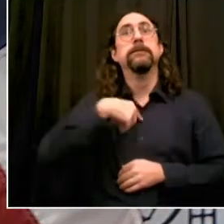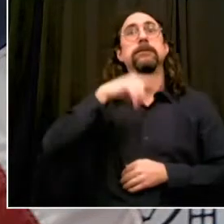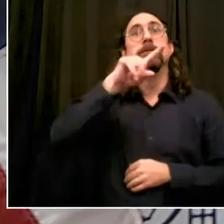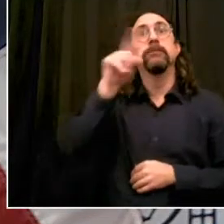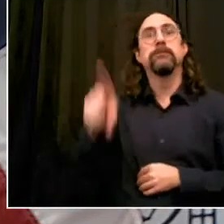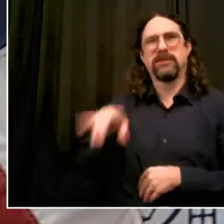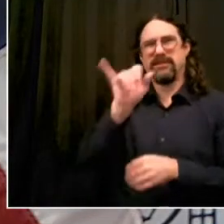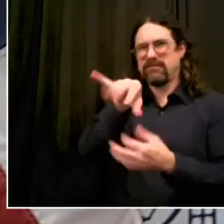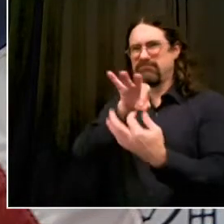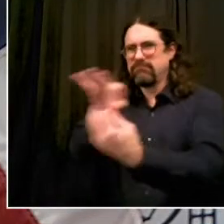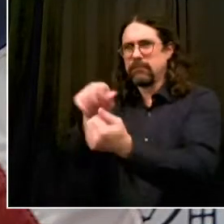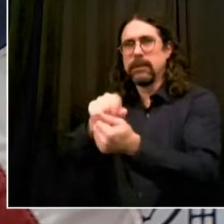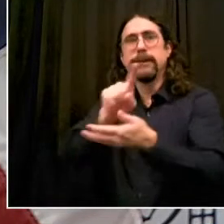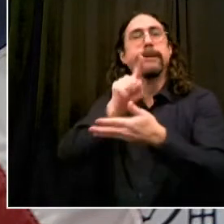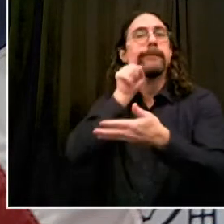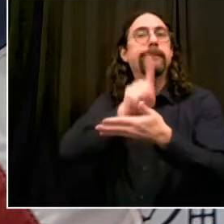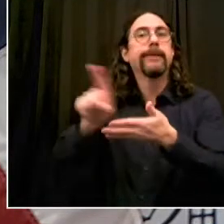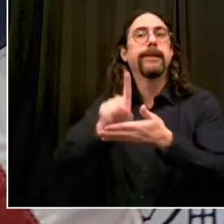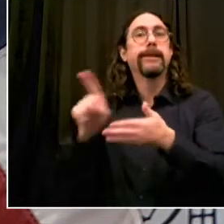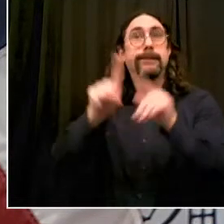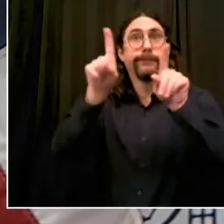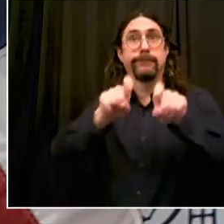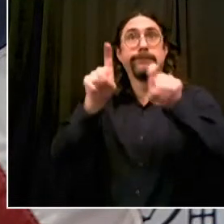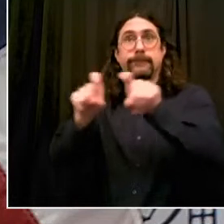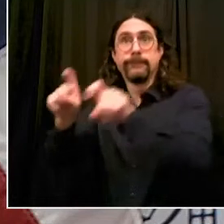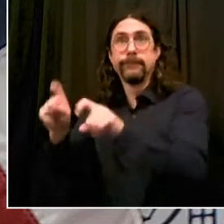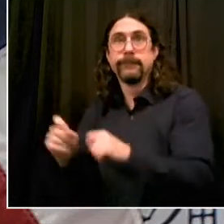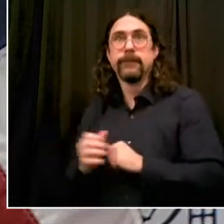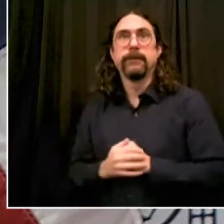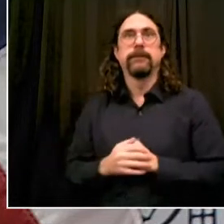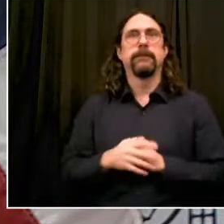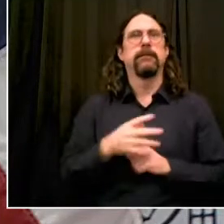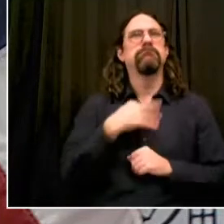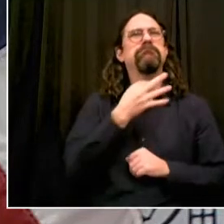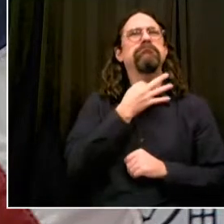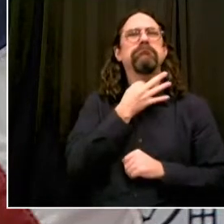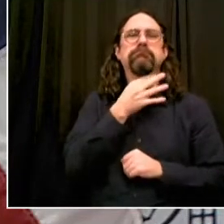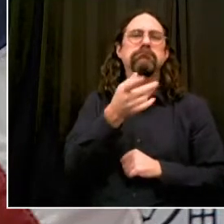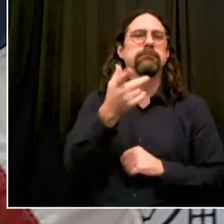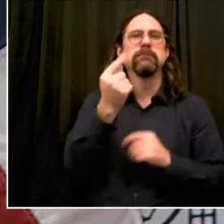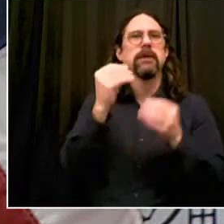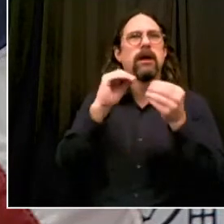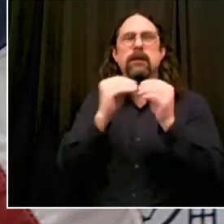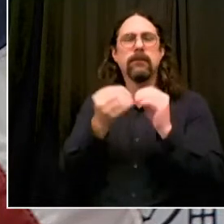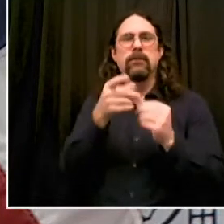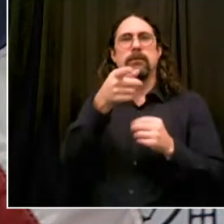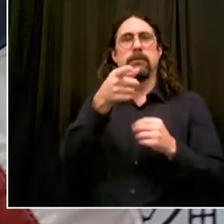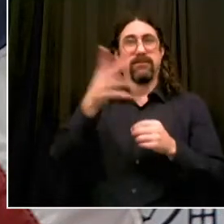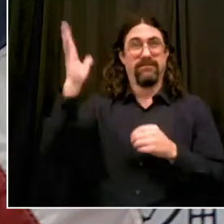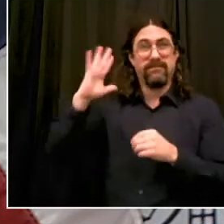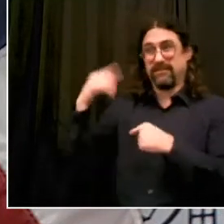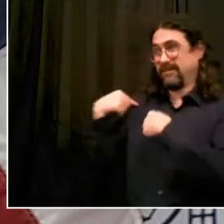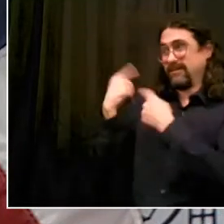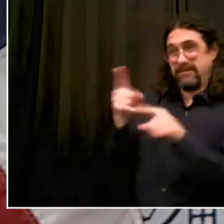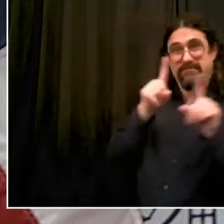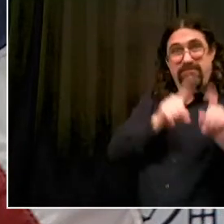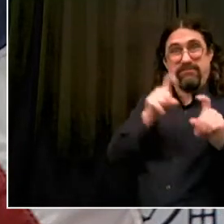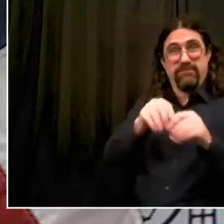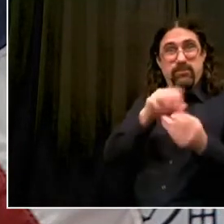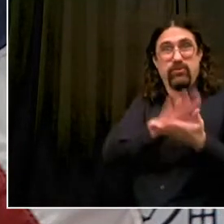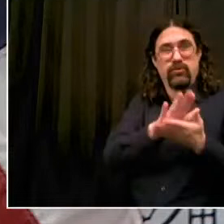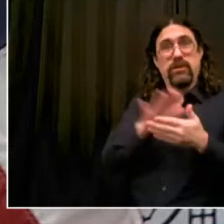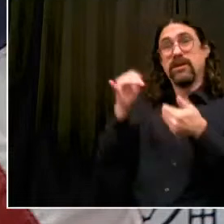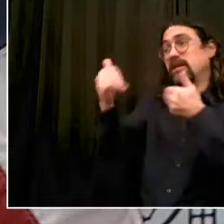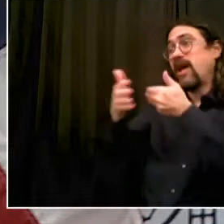compared to what you all are doing now? And does this have enough locations and supplies to carry out that testing? And